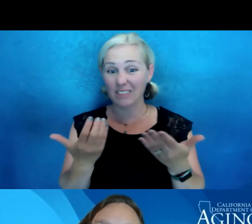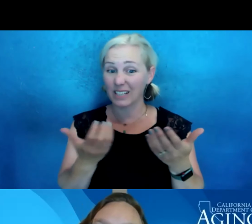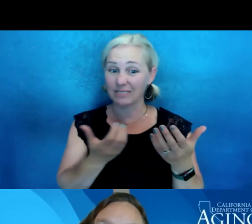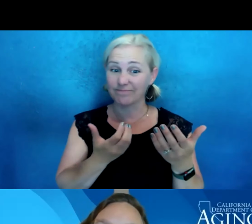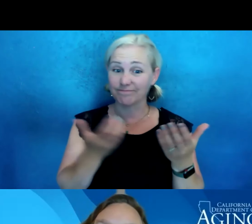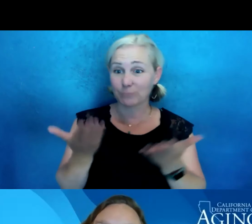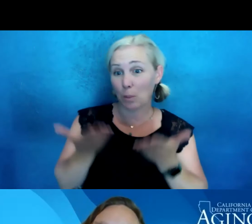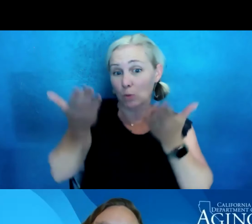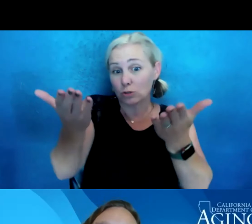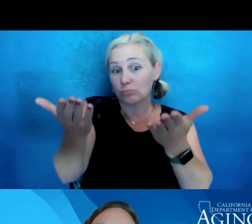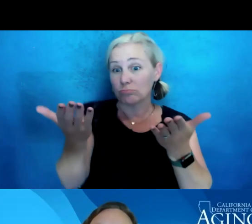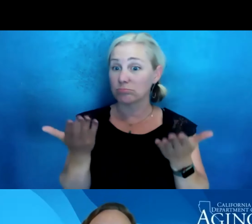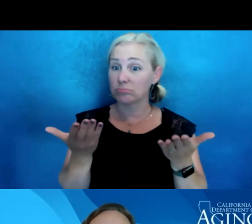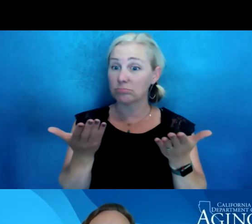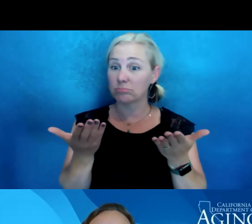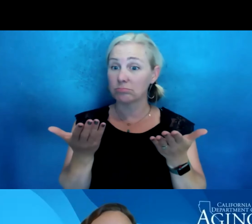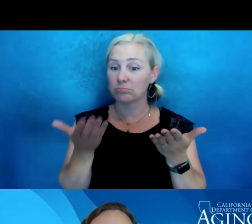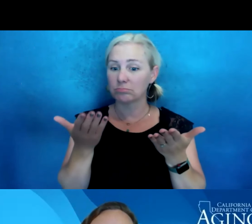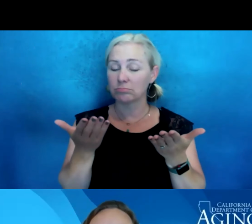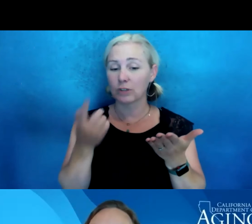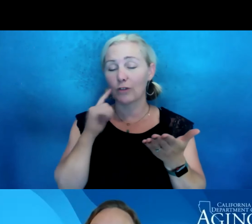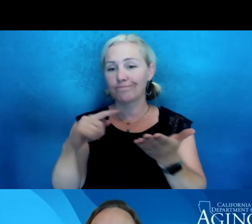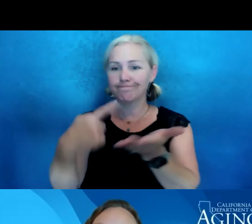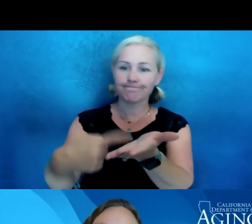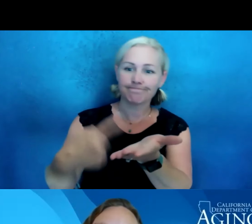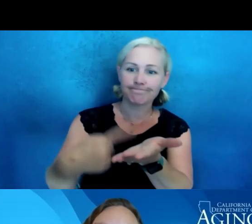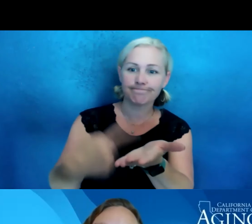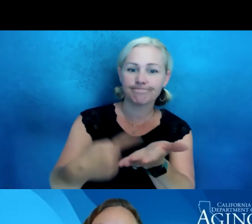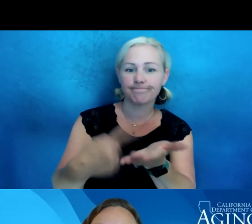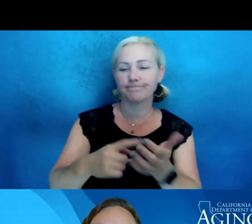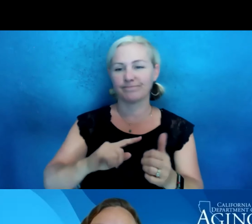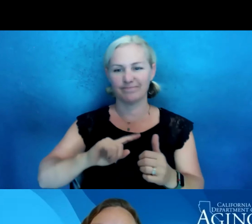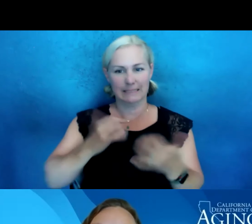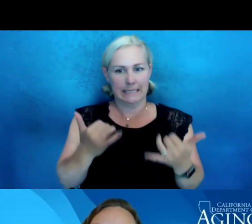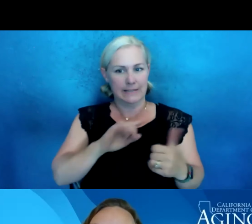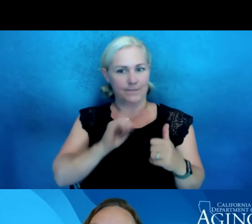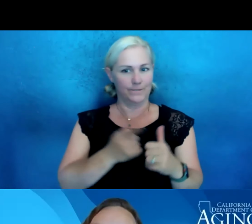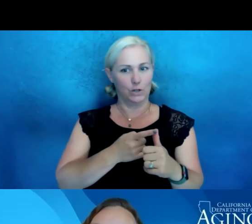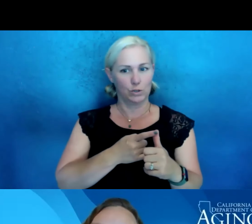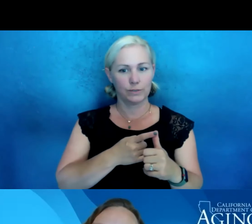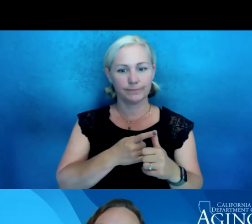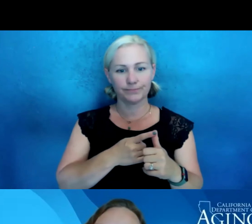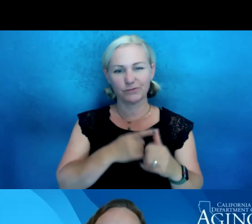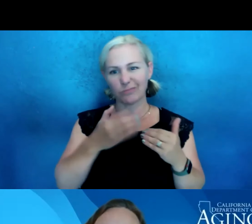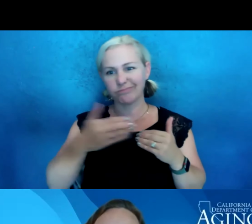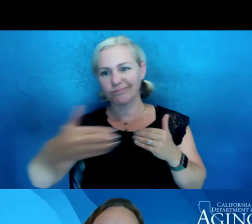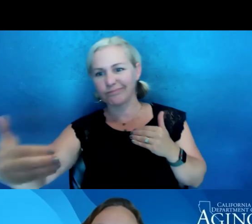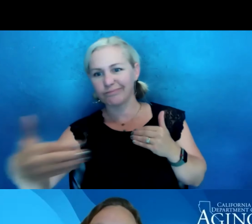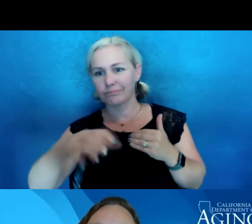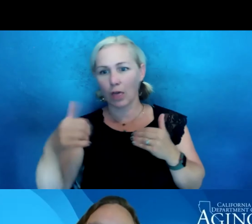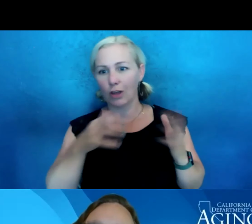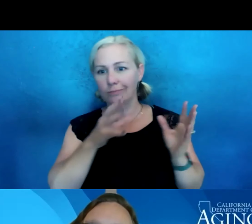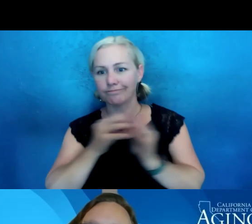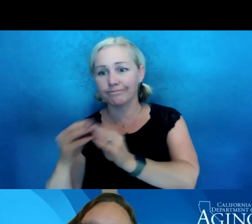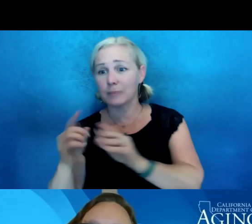we want to bring to the group for discussion. Again, this is the first of several stakeholder engagements, but we wanted to give you something juicy to